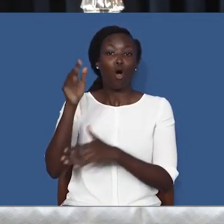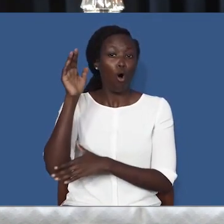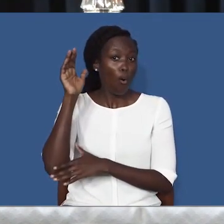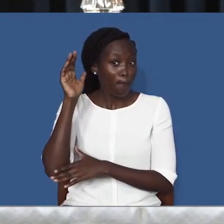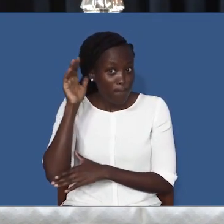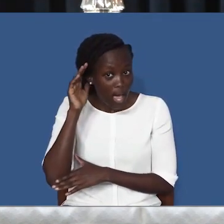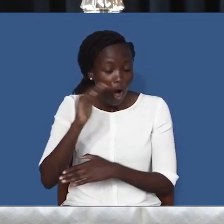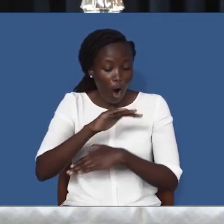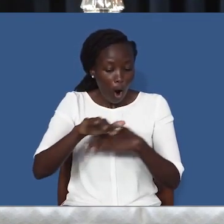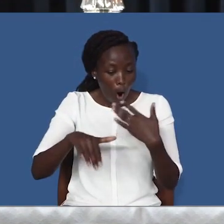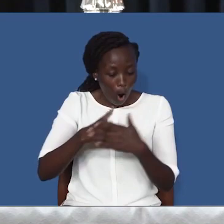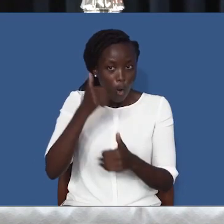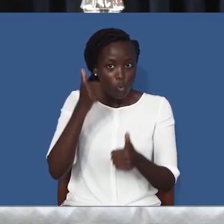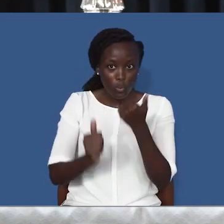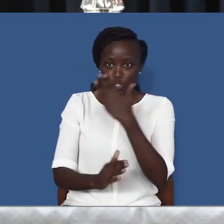saying